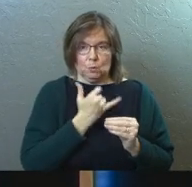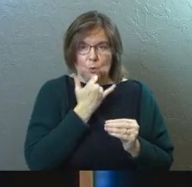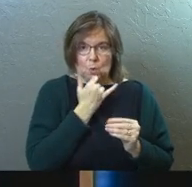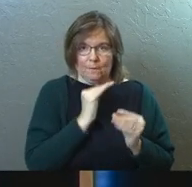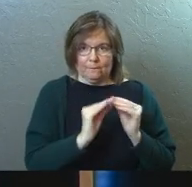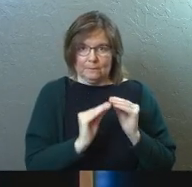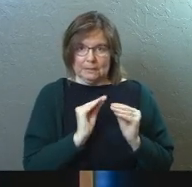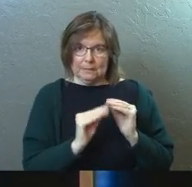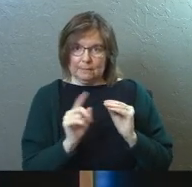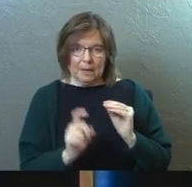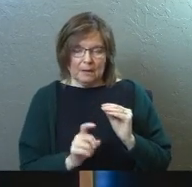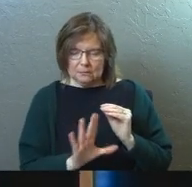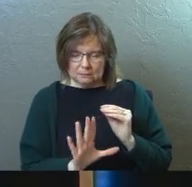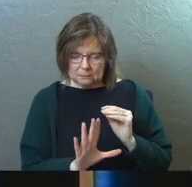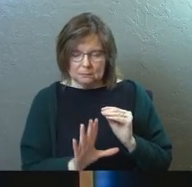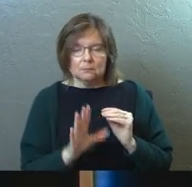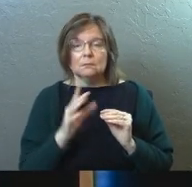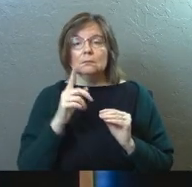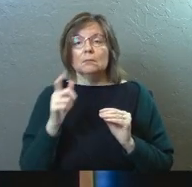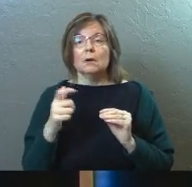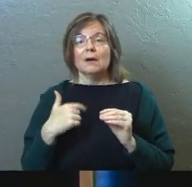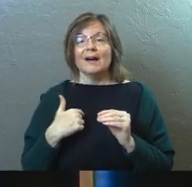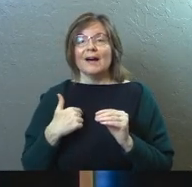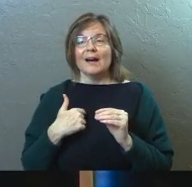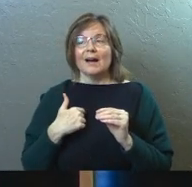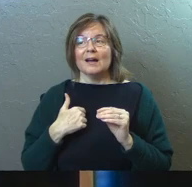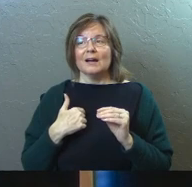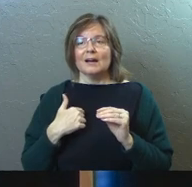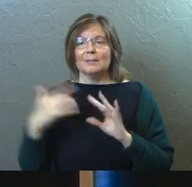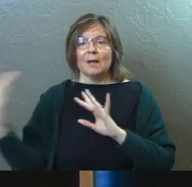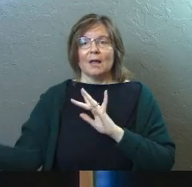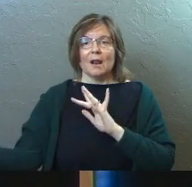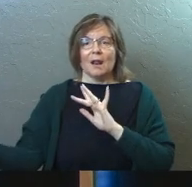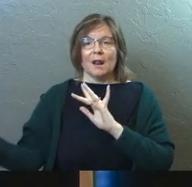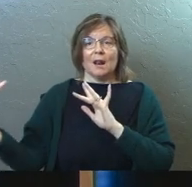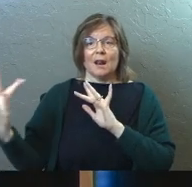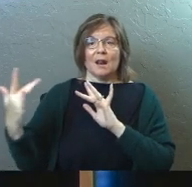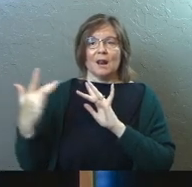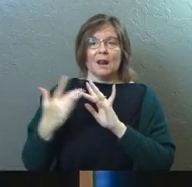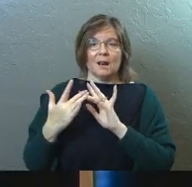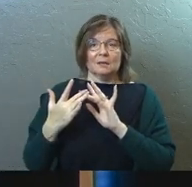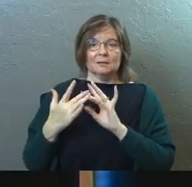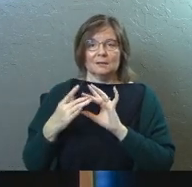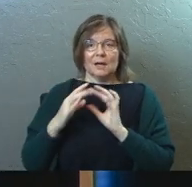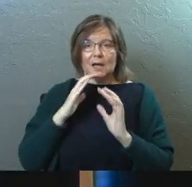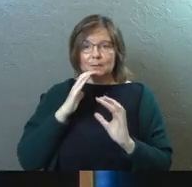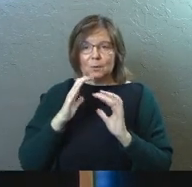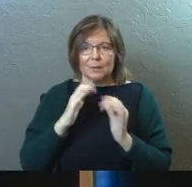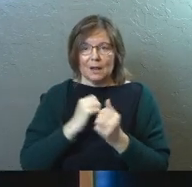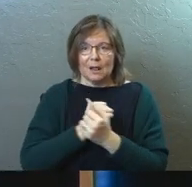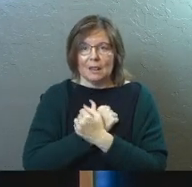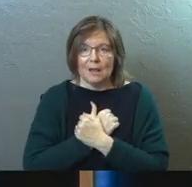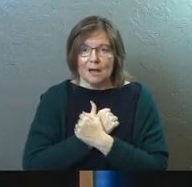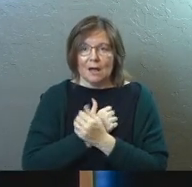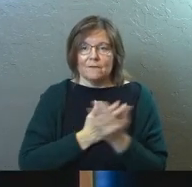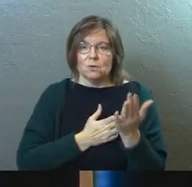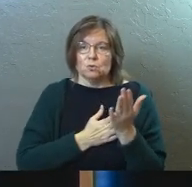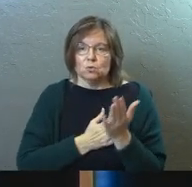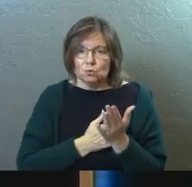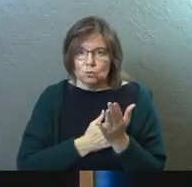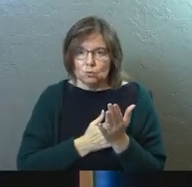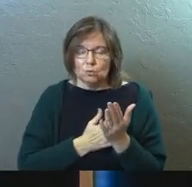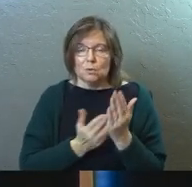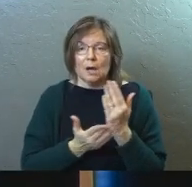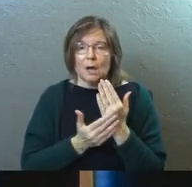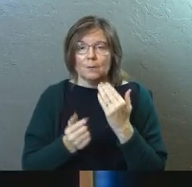of justice, but because I'm reaching to you. I'm communicating love and truth to you.